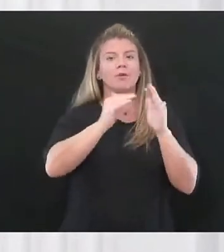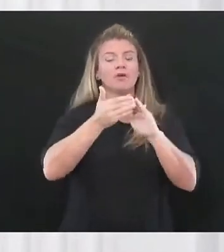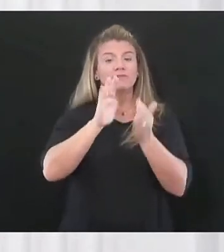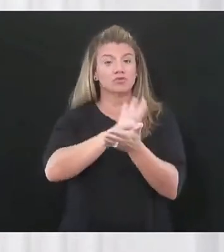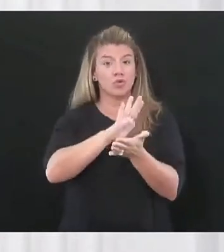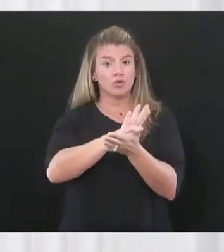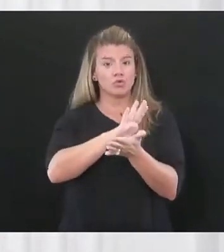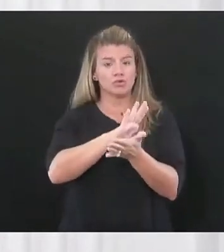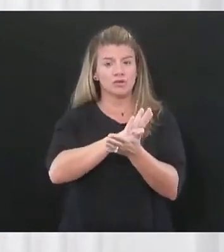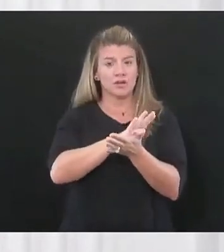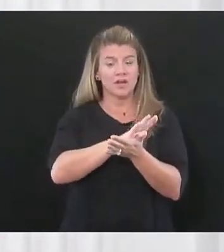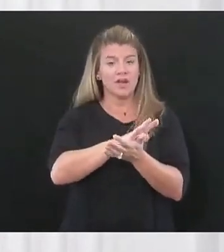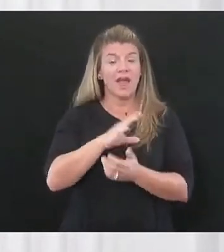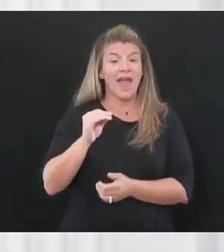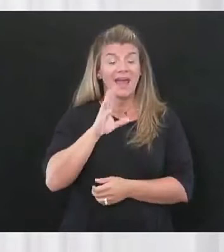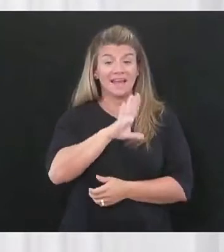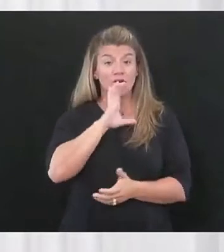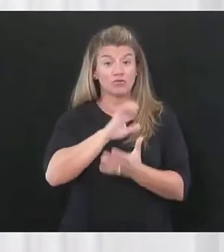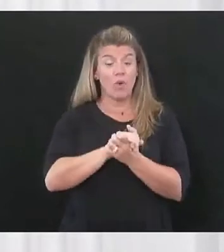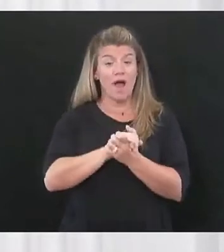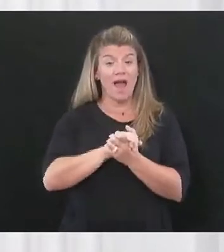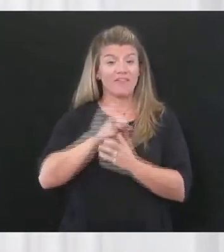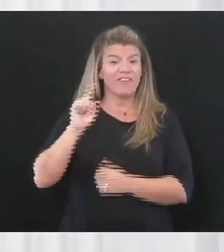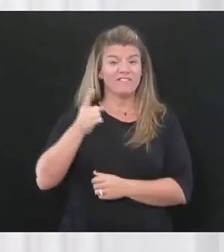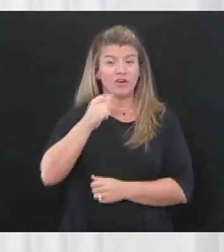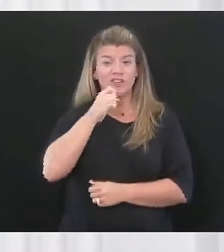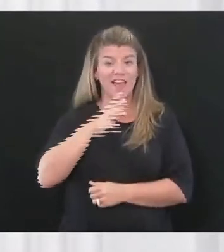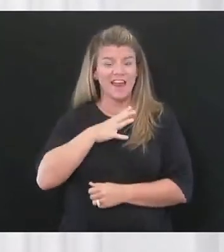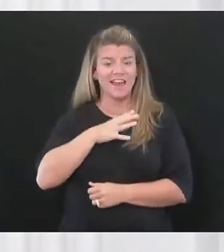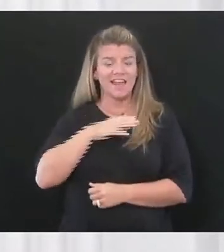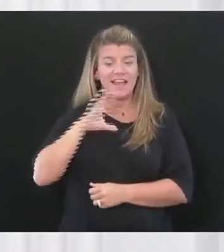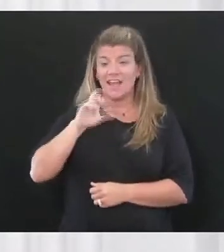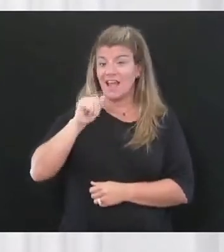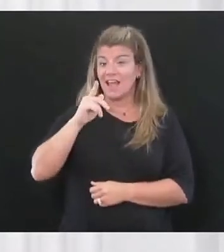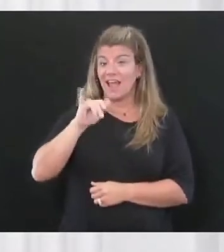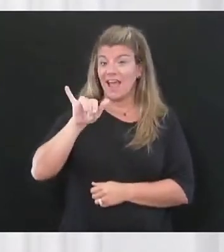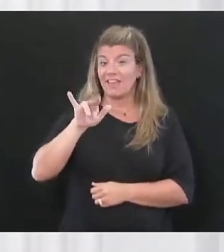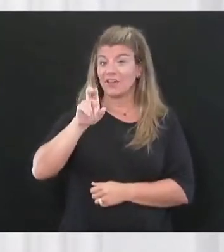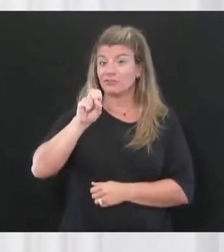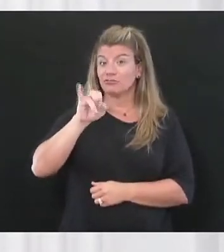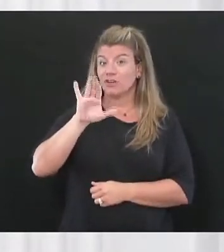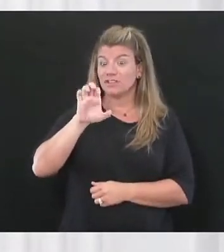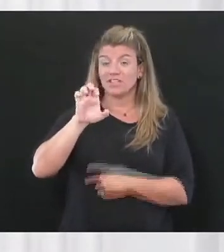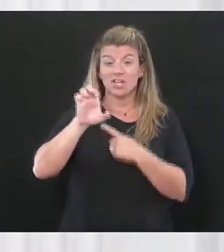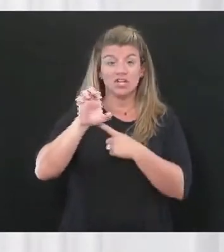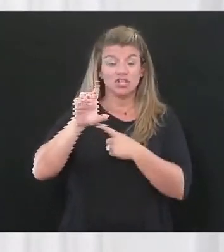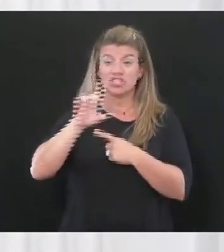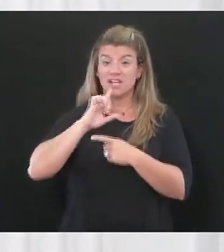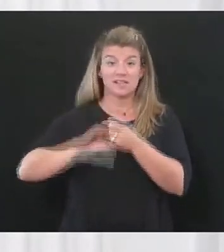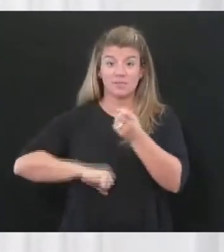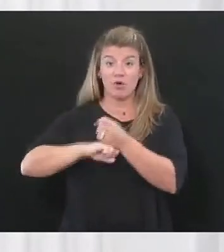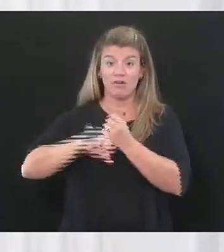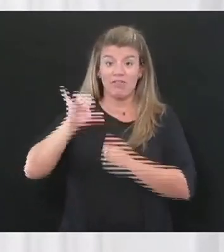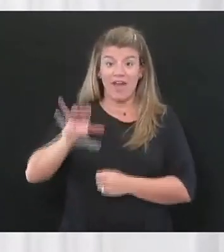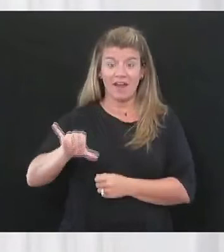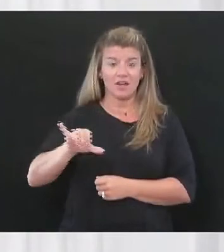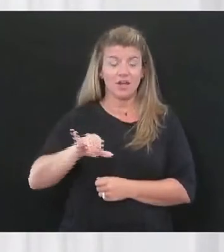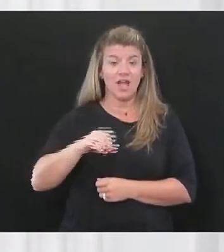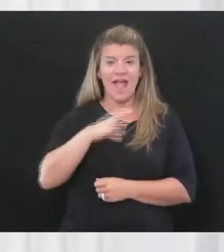the First Lady, Mrs. Justice, being our champion for communities and schools, he's right. We were much more